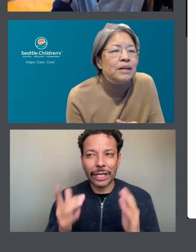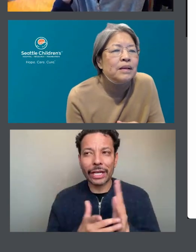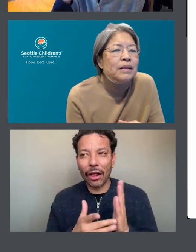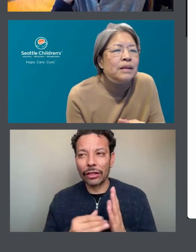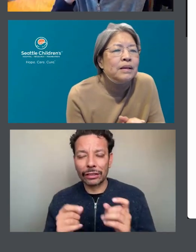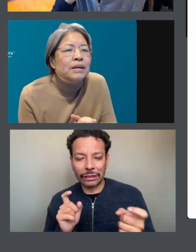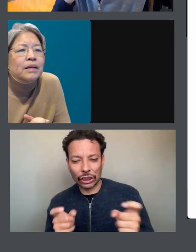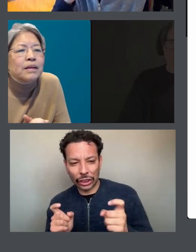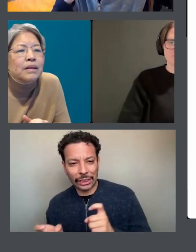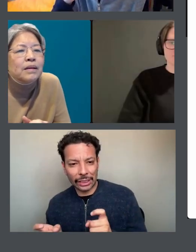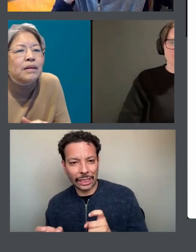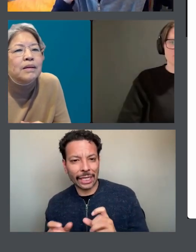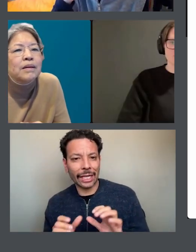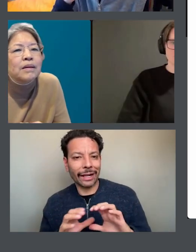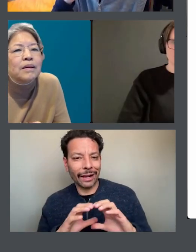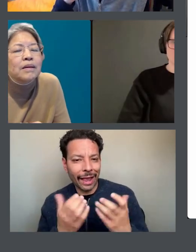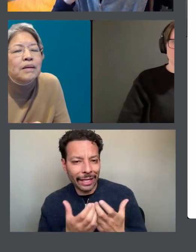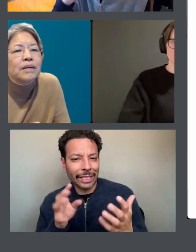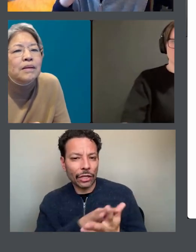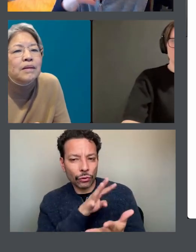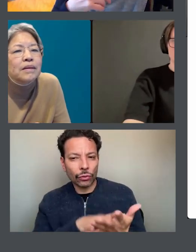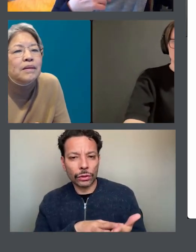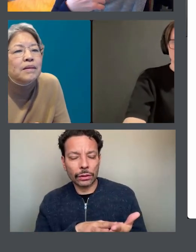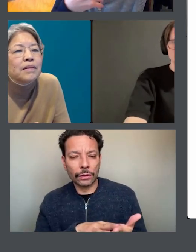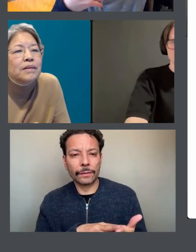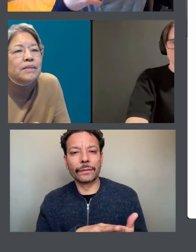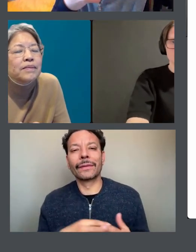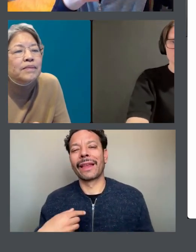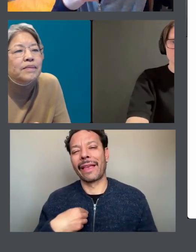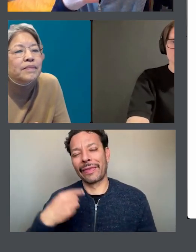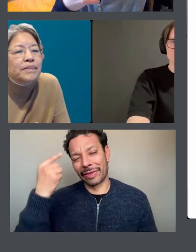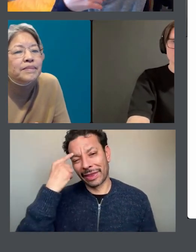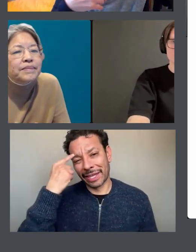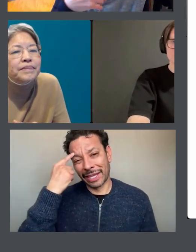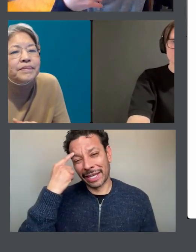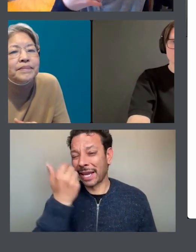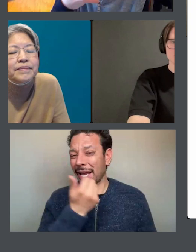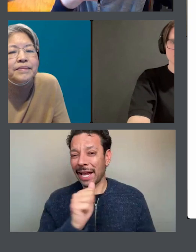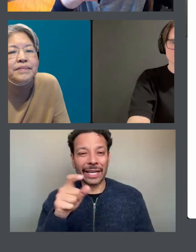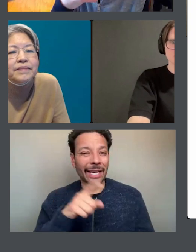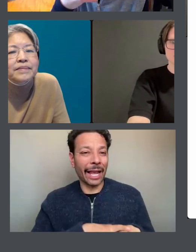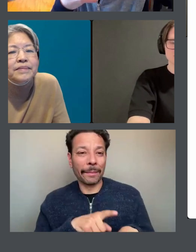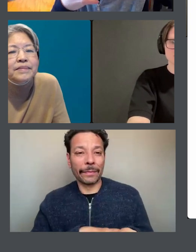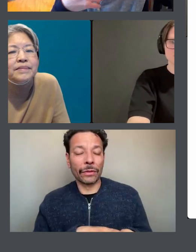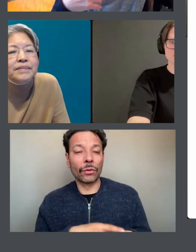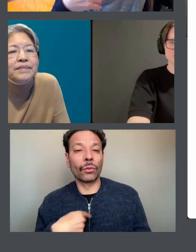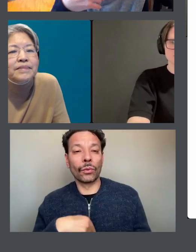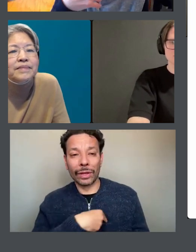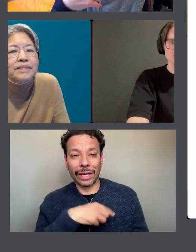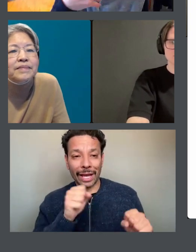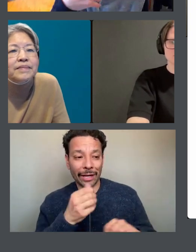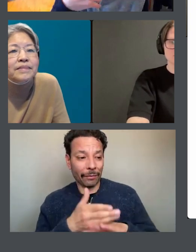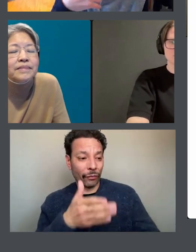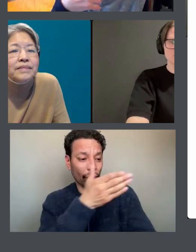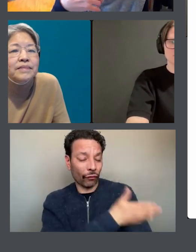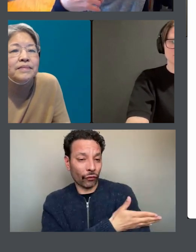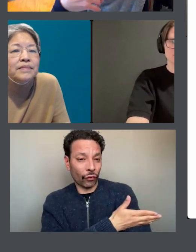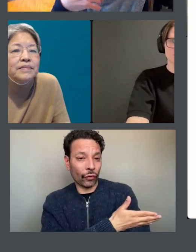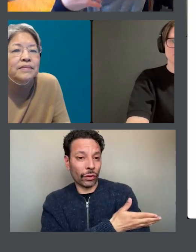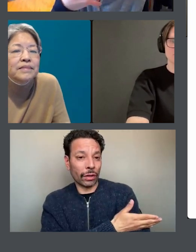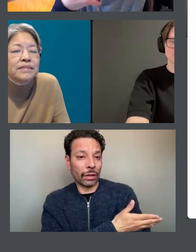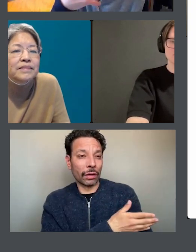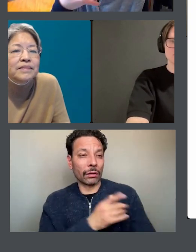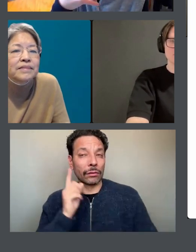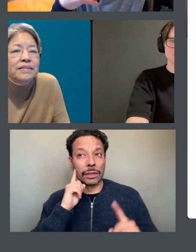adjusting class schedules. I think that anytime we can improve the